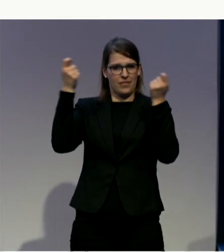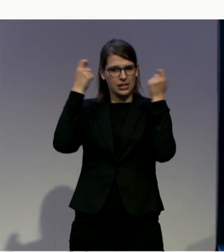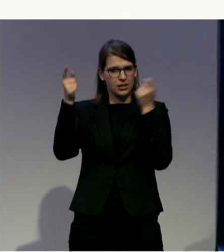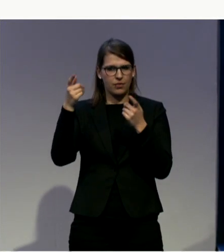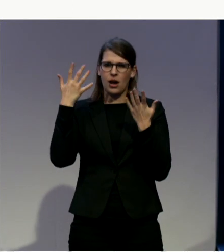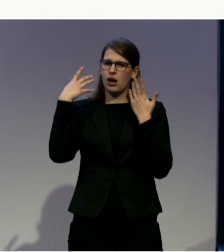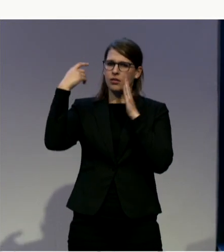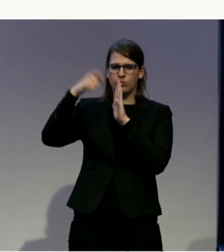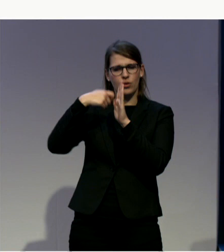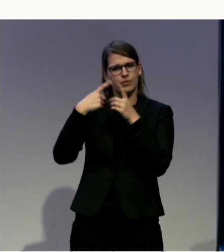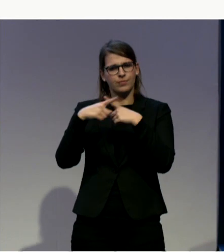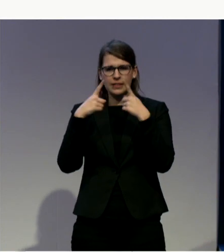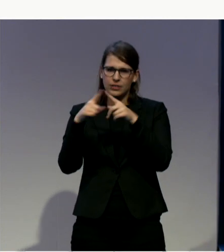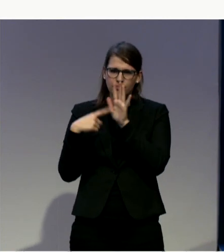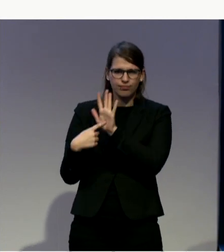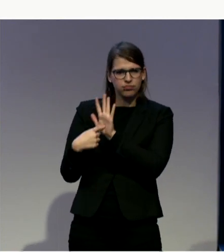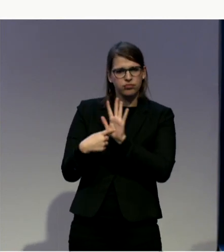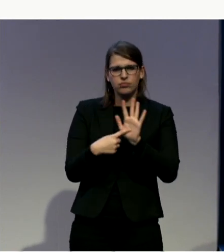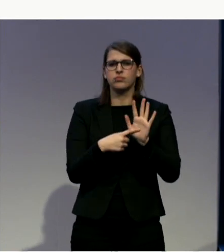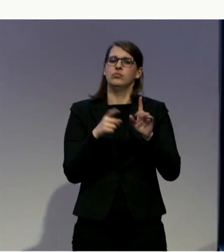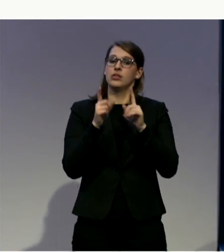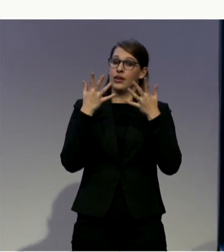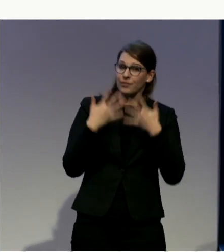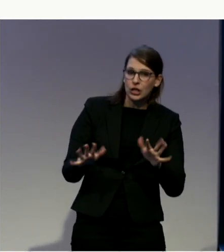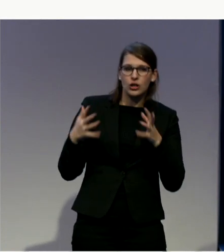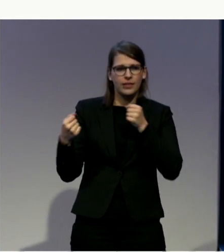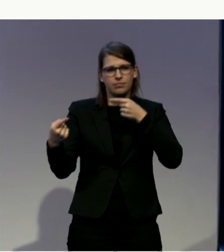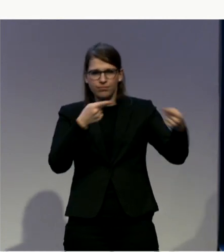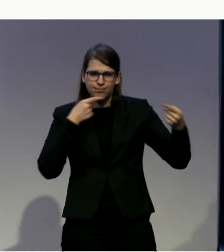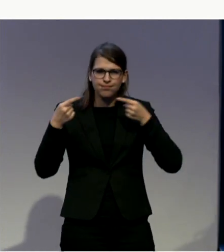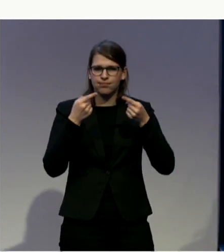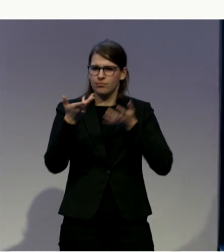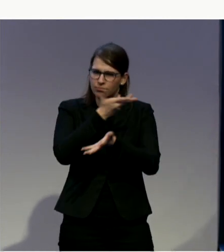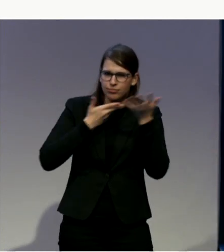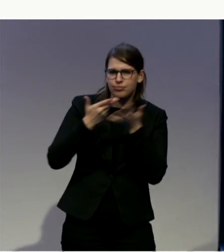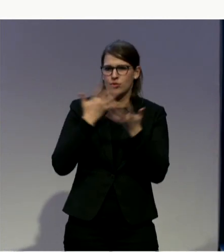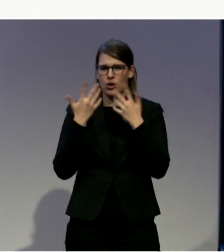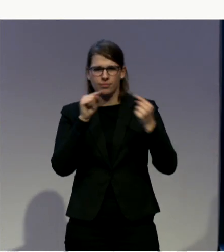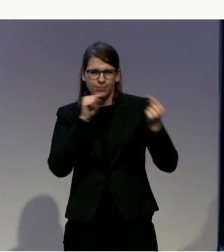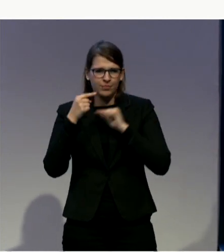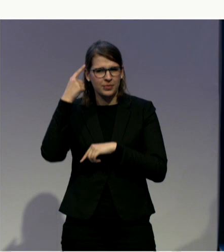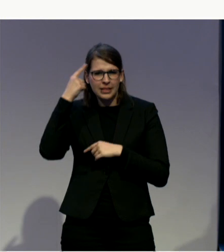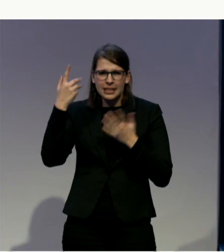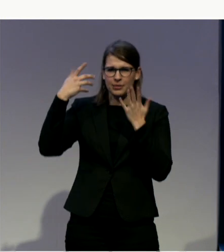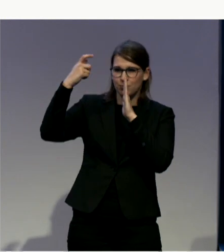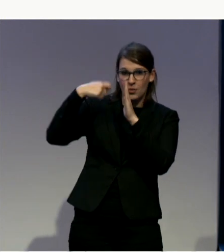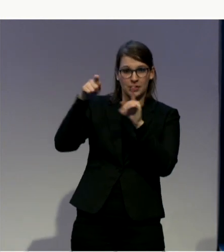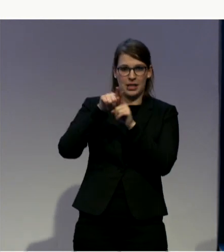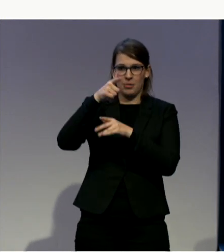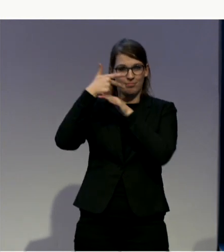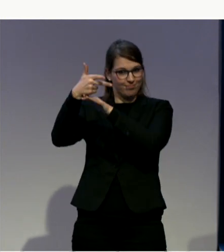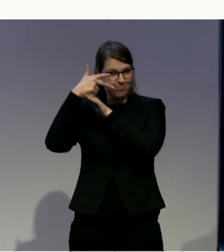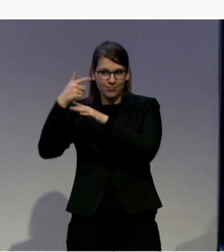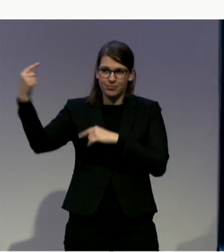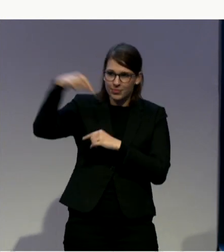with the audience and with the filmmakers. And I'd say that most of our films are not what you expect from a disability